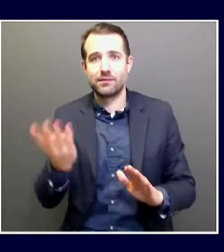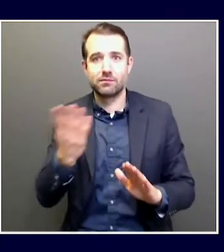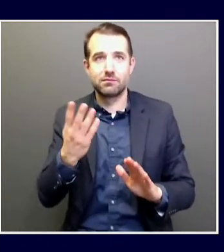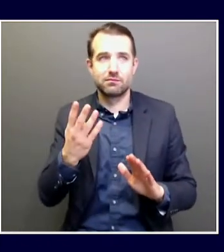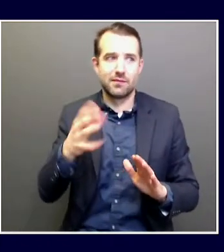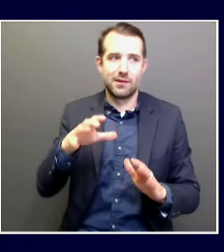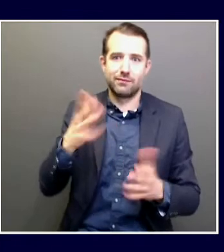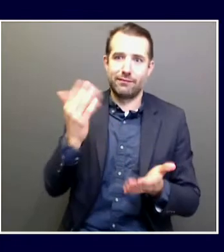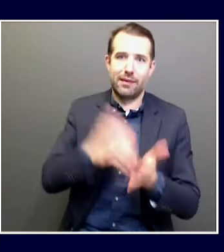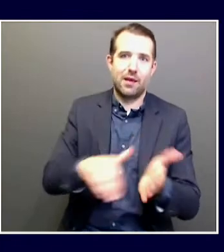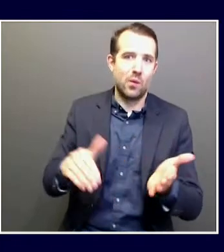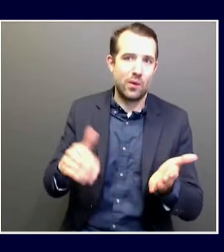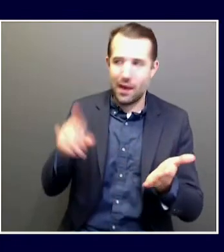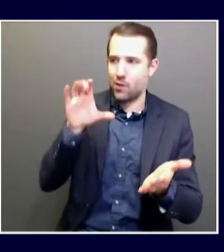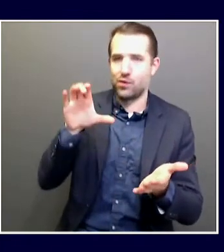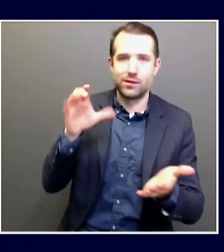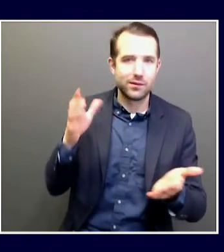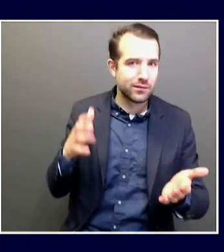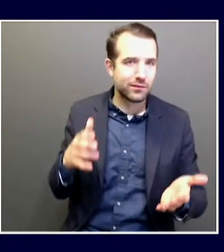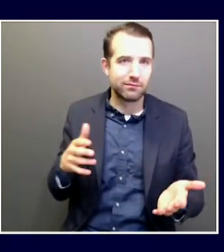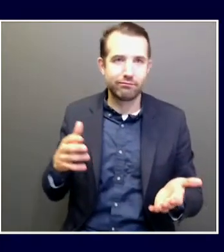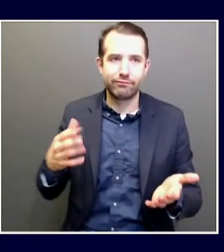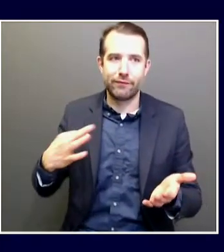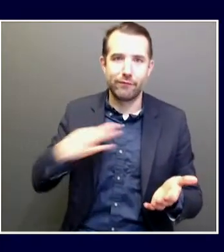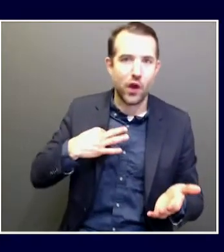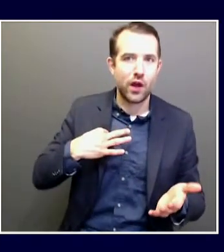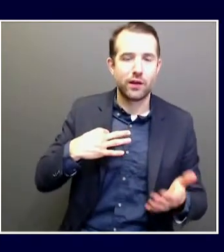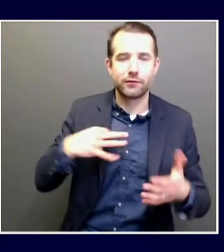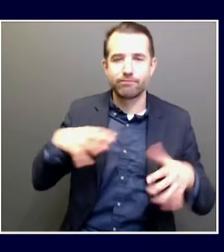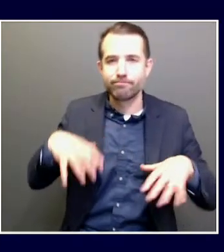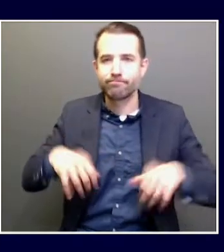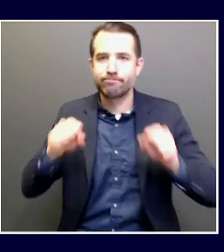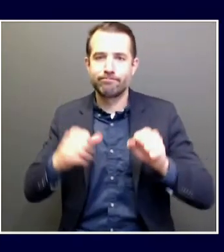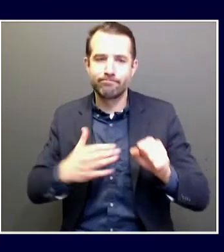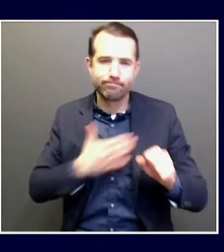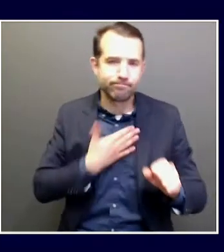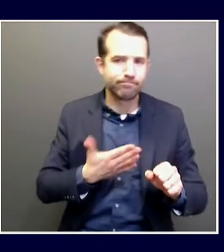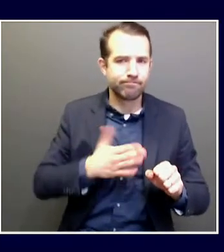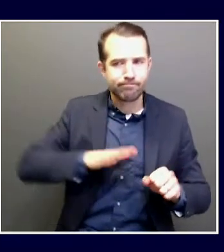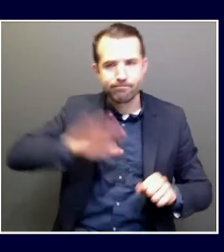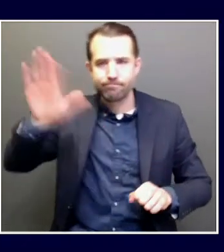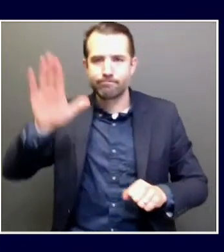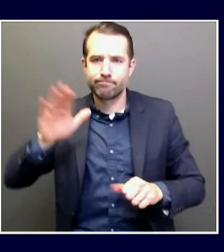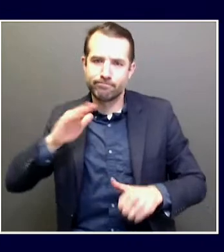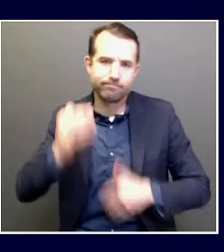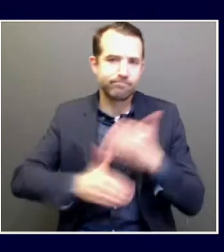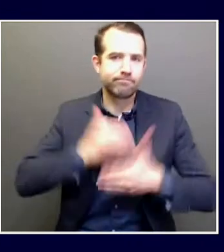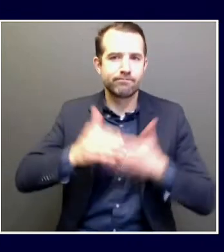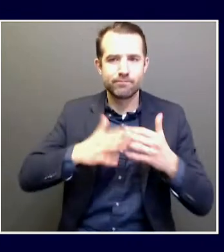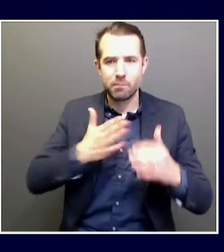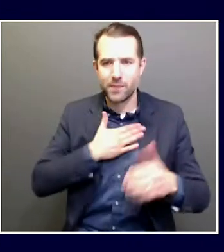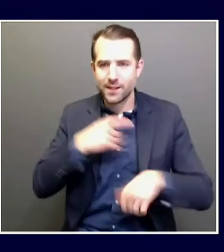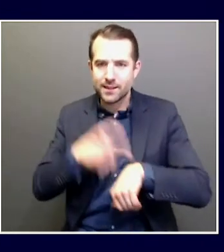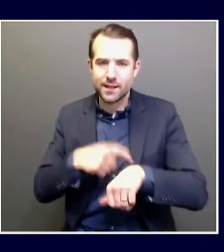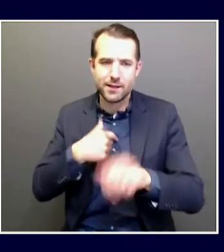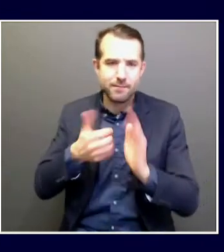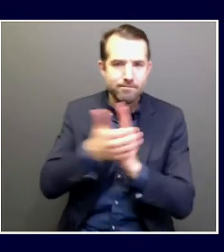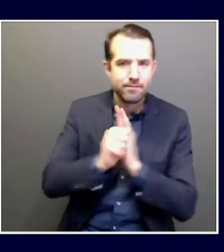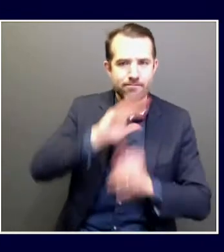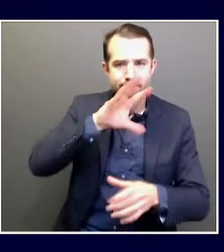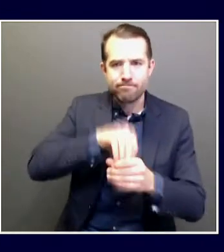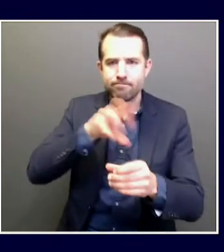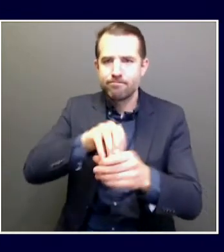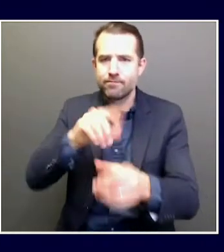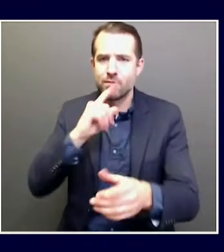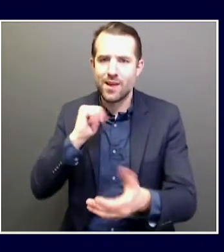pandemic have raised their hand and said, I will donate my time and my skills to be part of the response. These